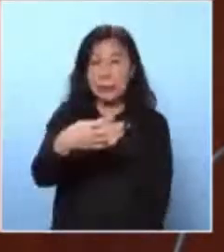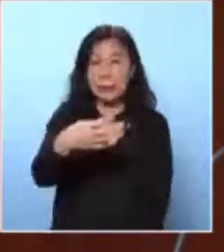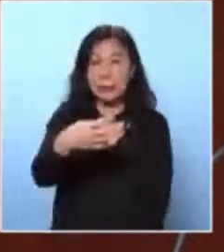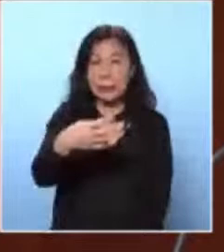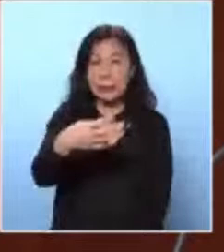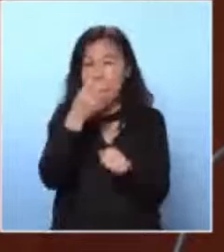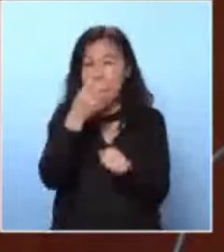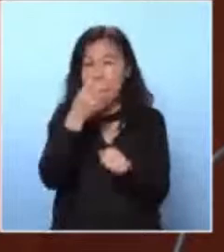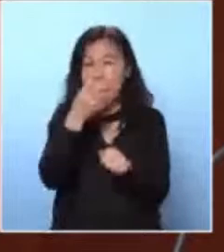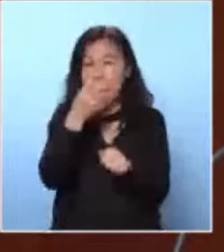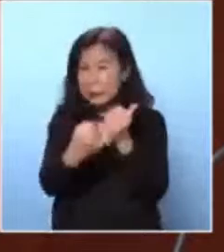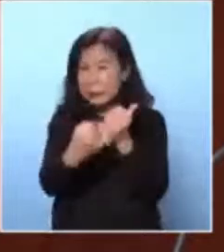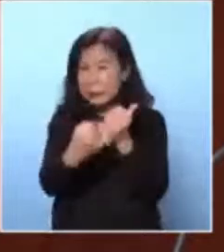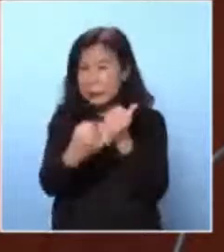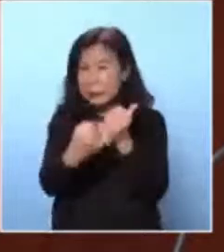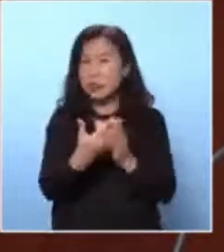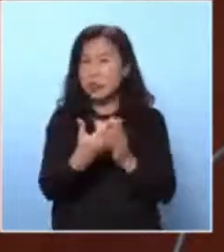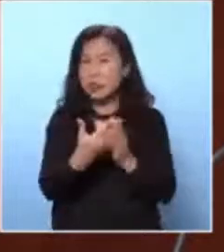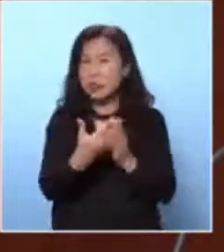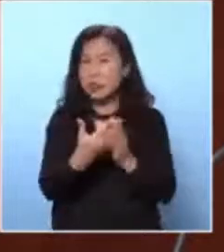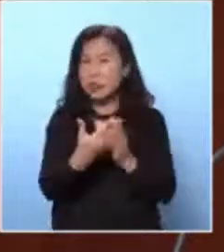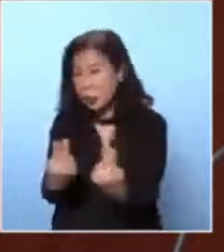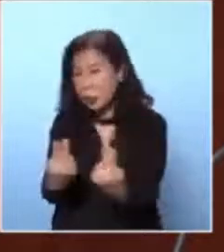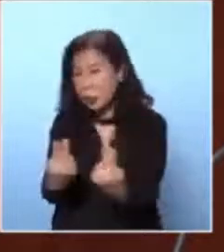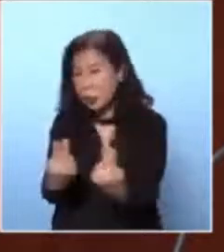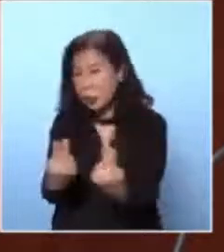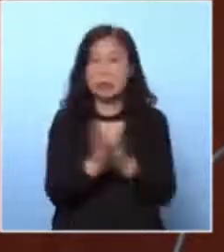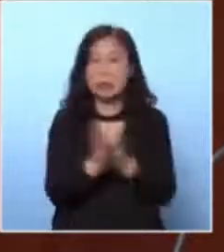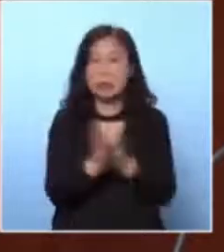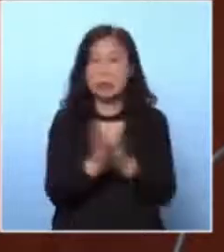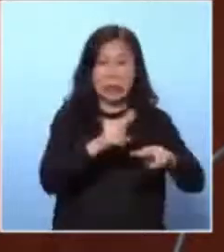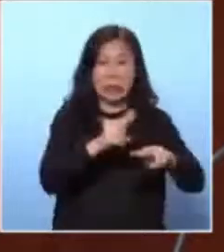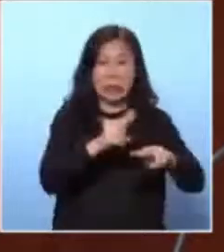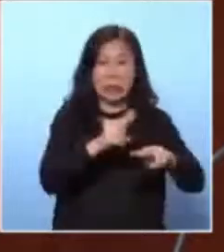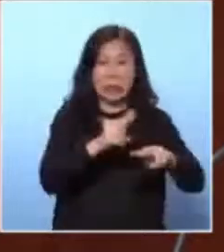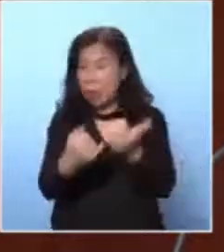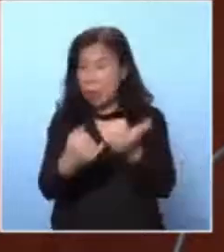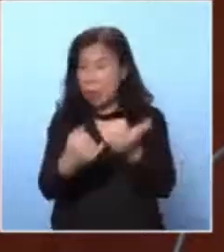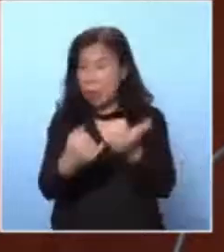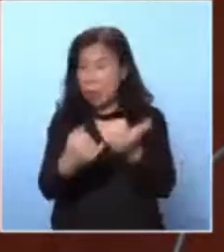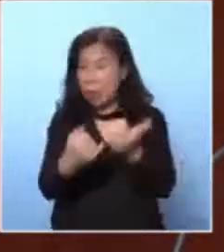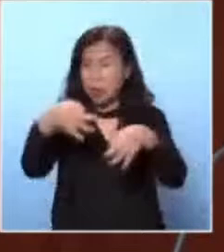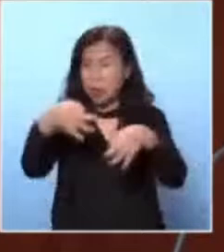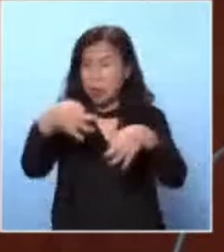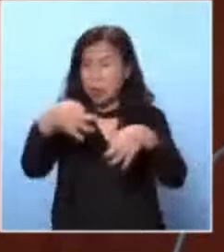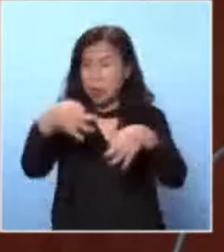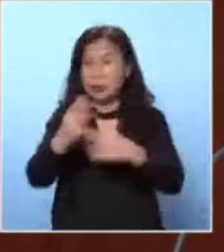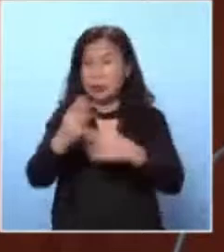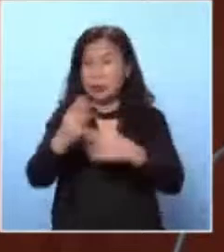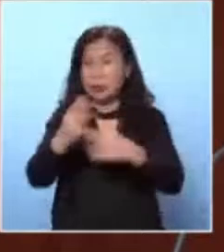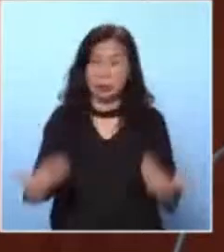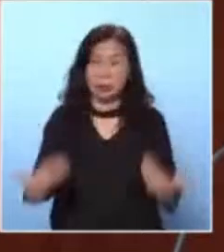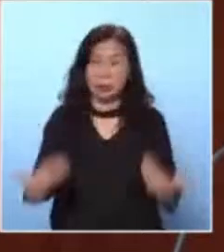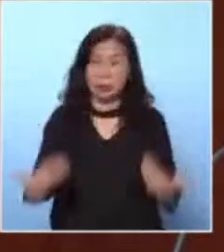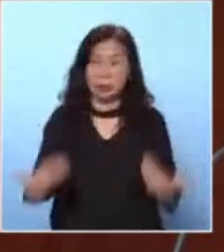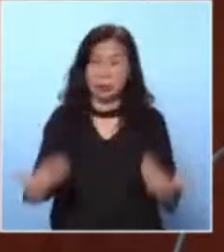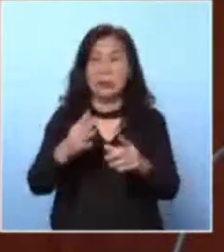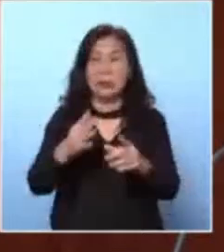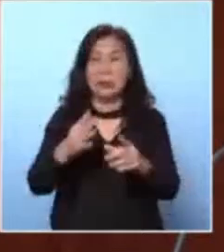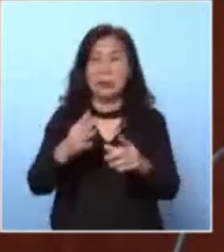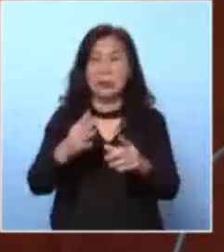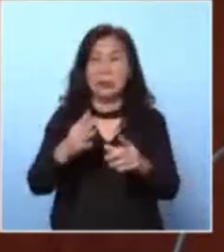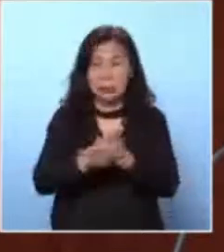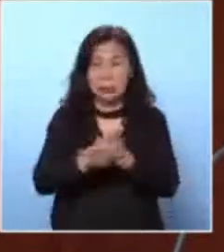public enjoyment. Modernized aquaculture will also be introduced in the park. The relevant strategic feasibility study